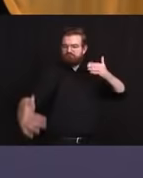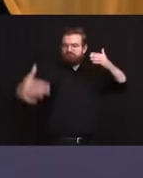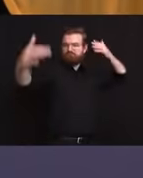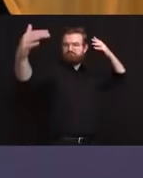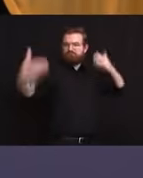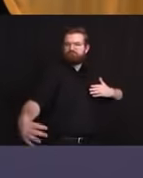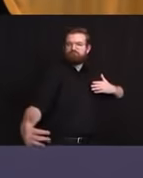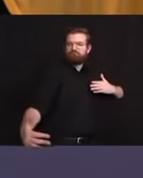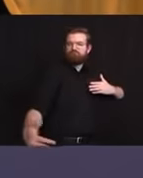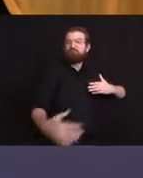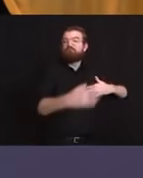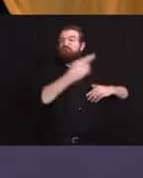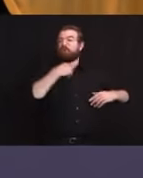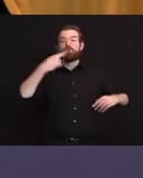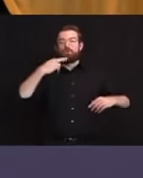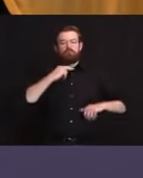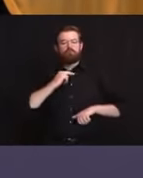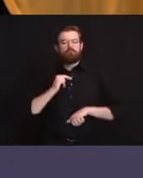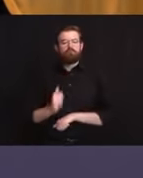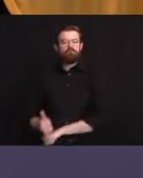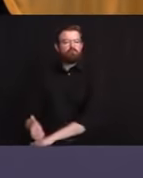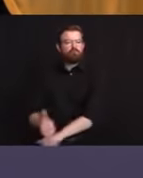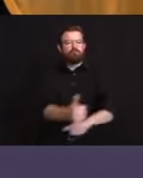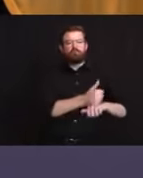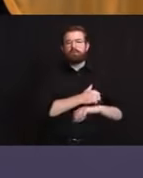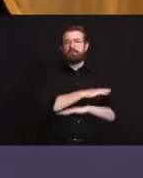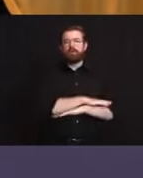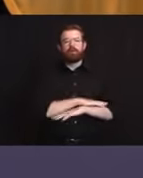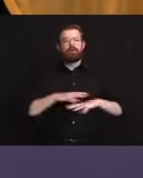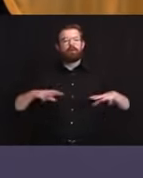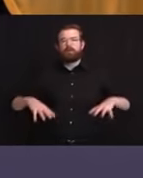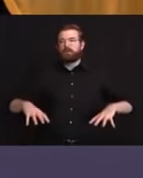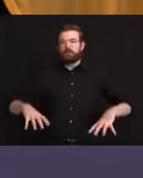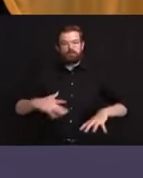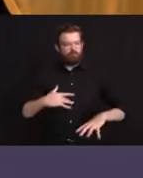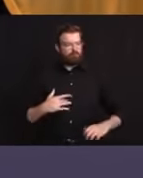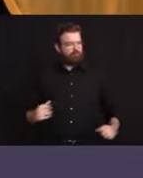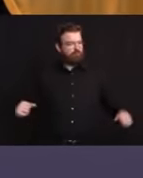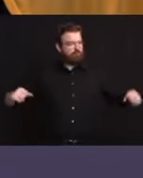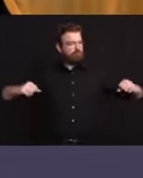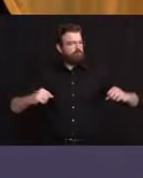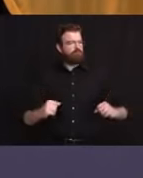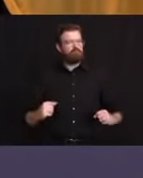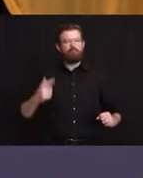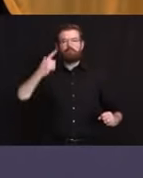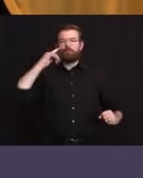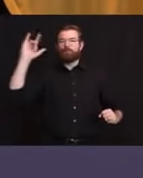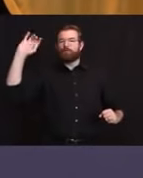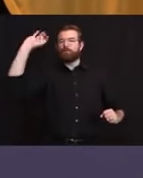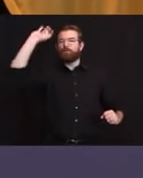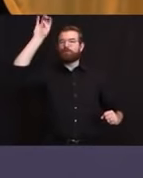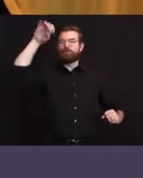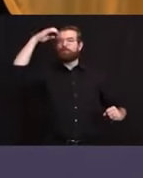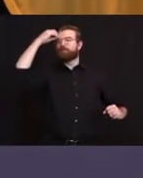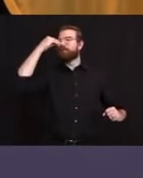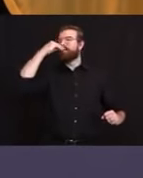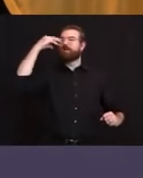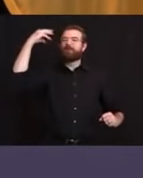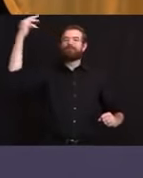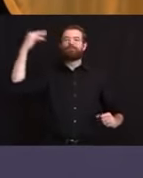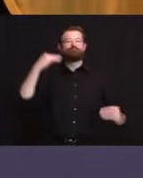of restaurants out there. It was like you felt like you were in some European capital or some European city. And then